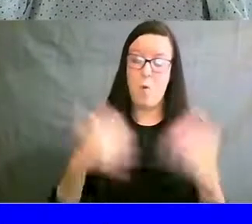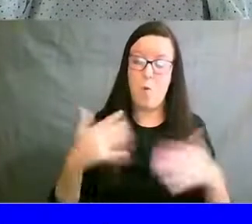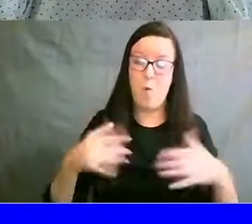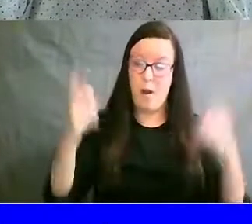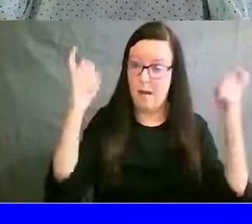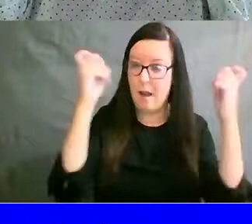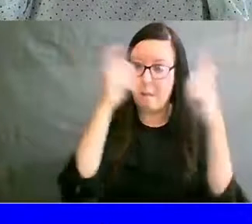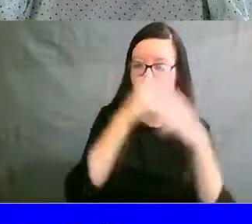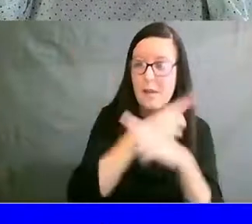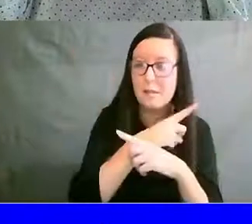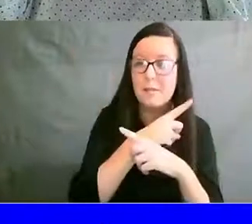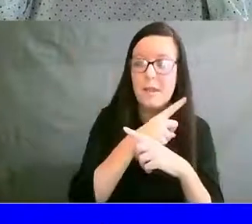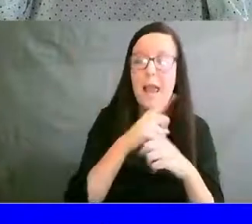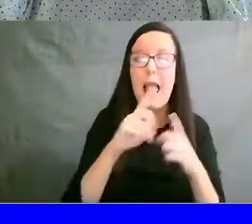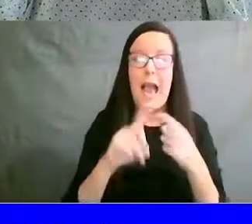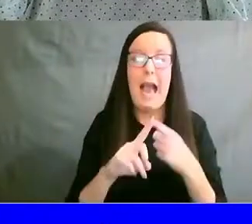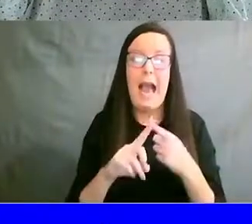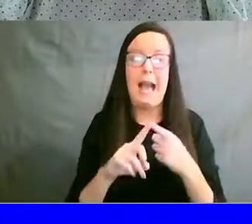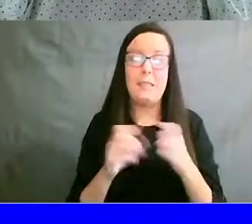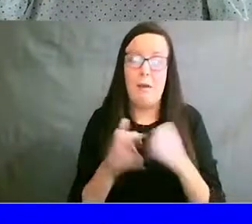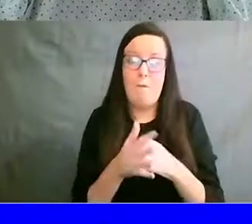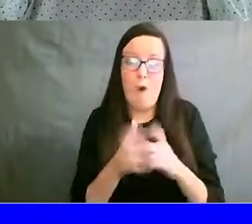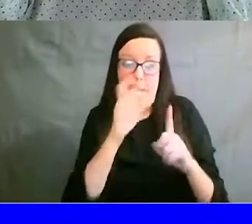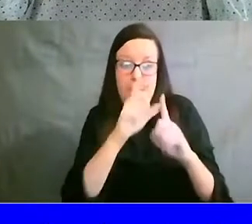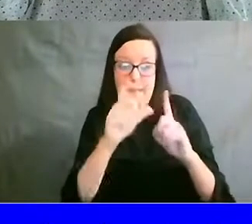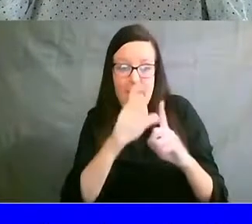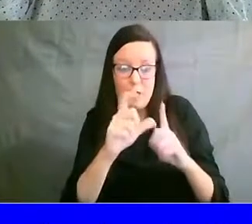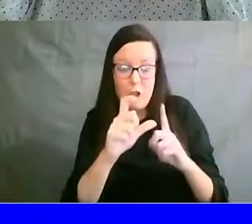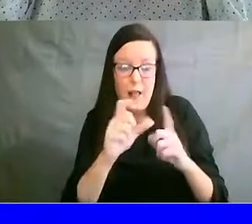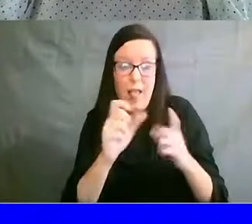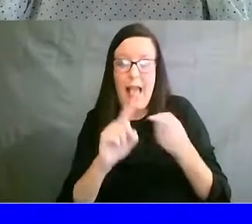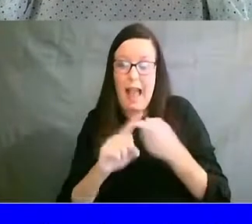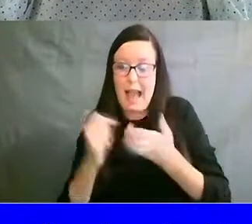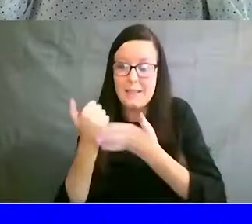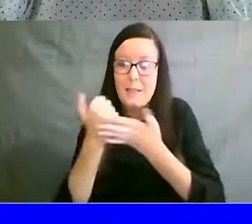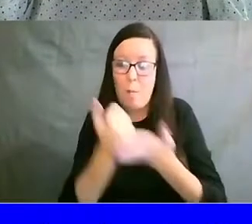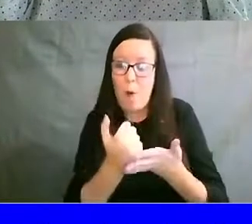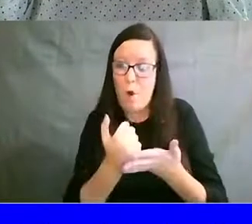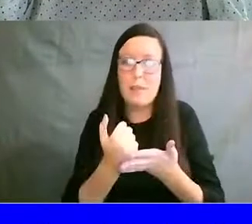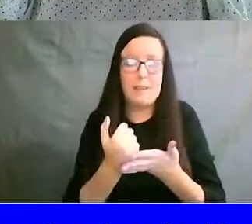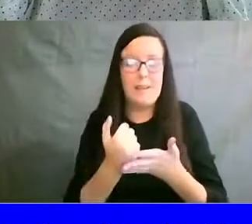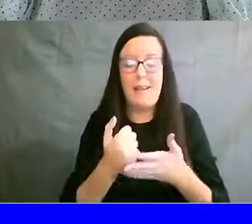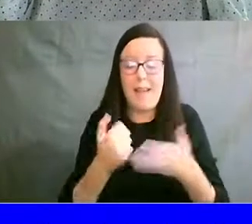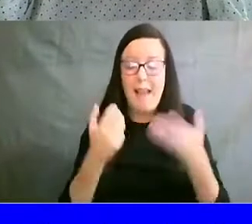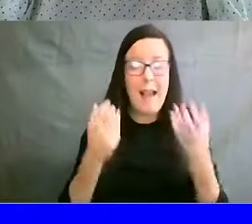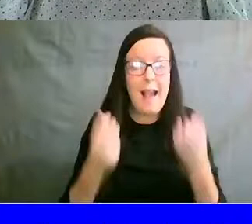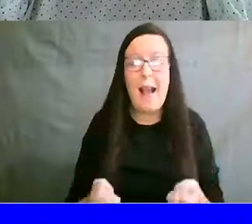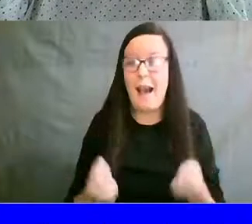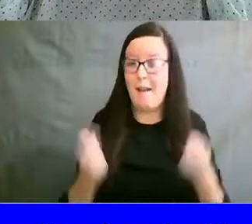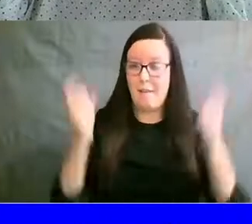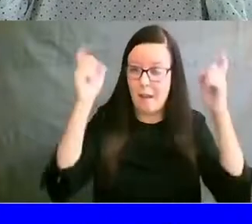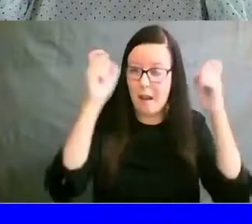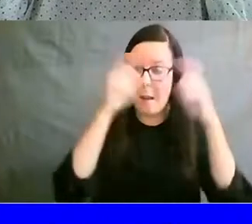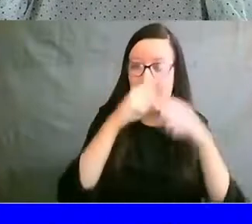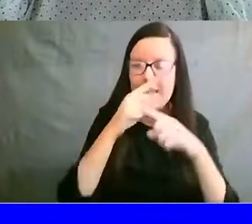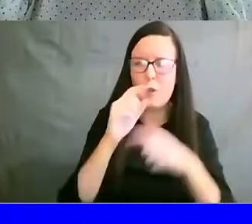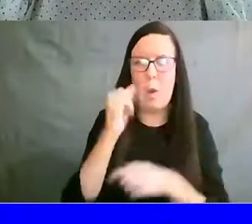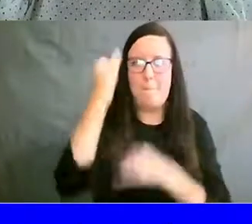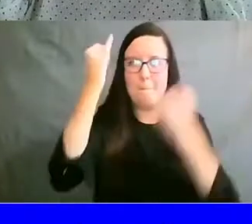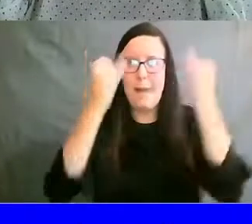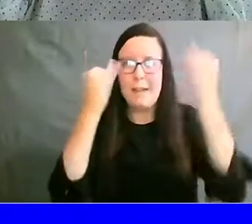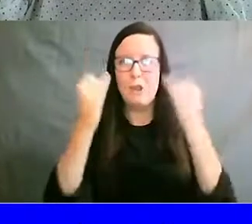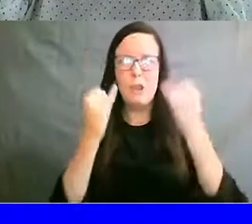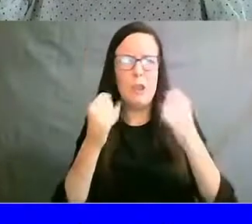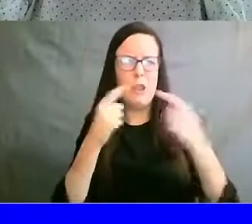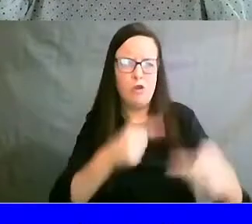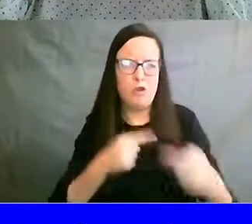professional, with all the supports around you, it's complex. Imagine you're at the heart of it and you might struggle with communication, how